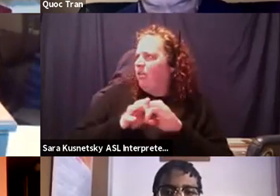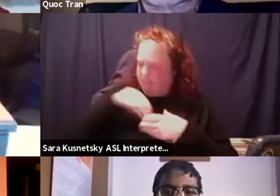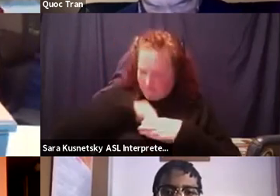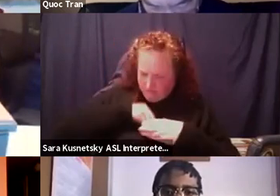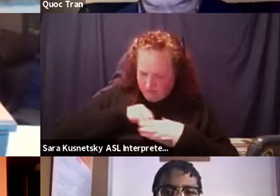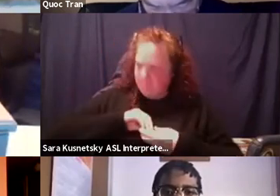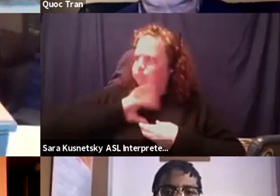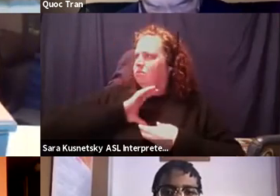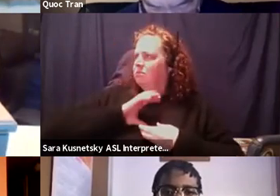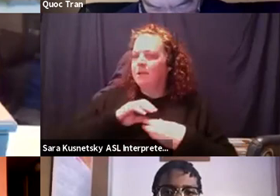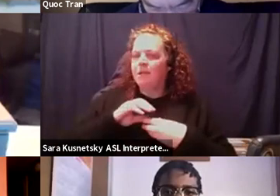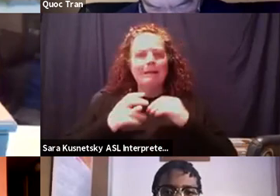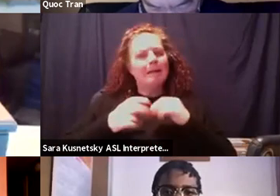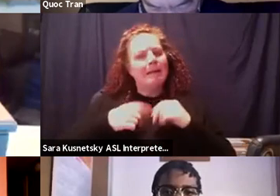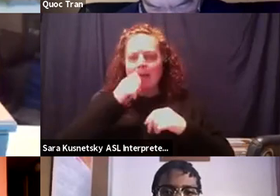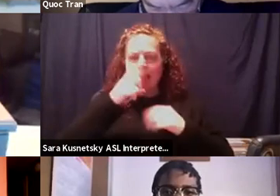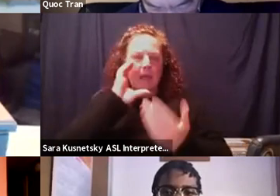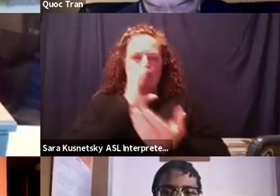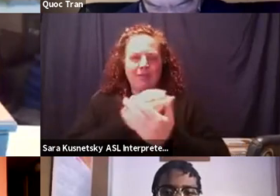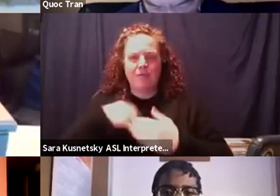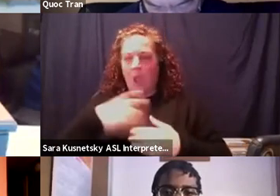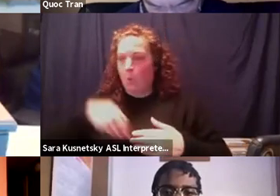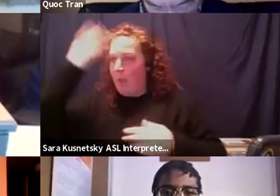person isn't. Thank you.